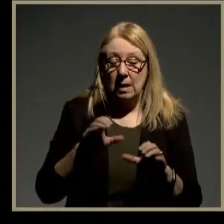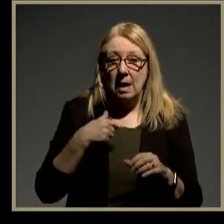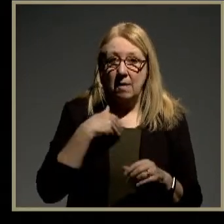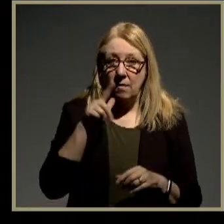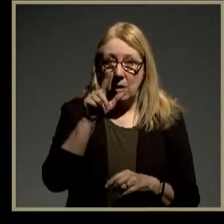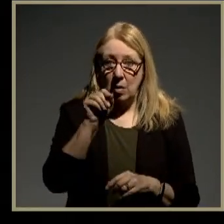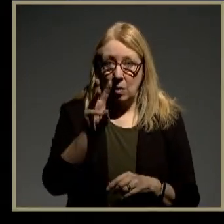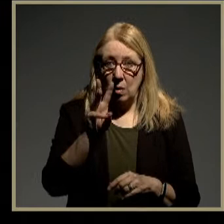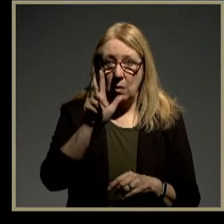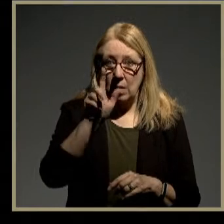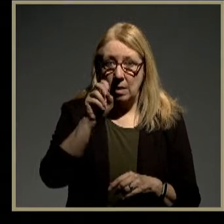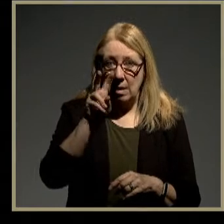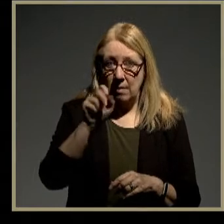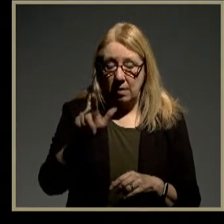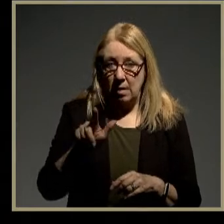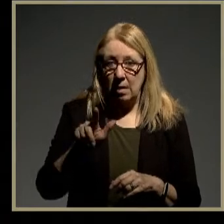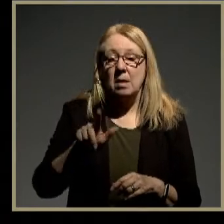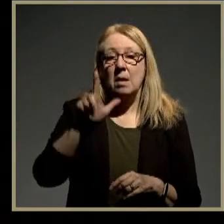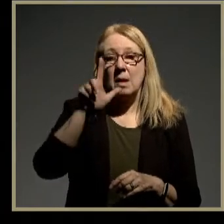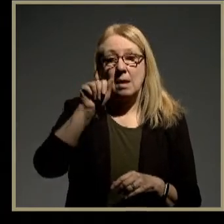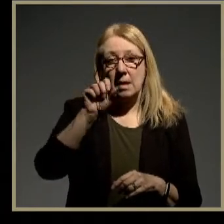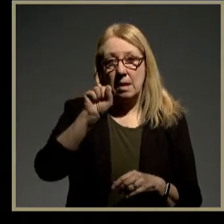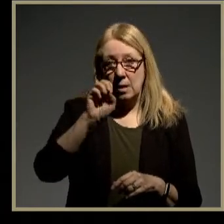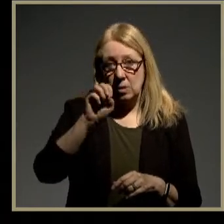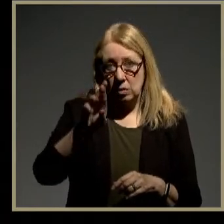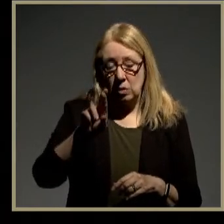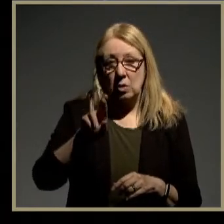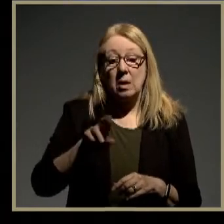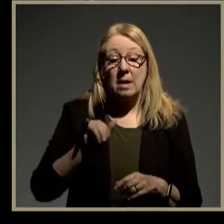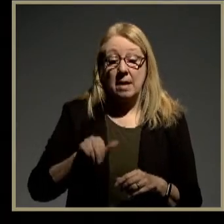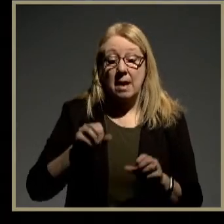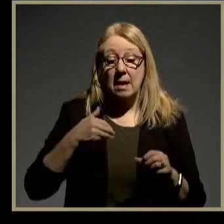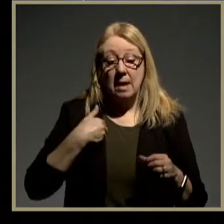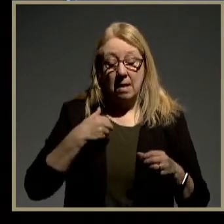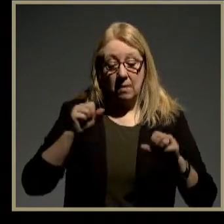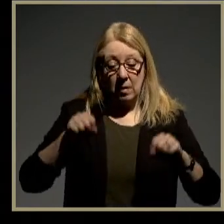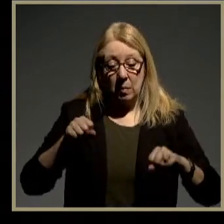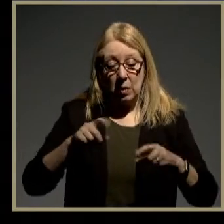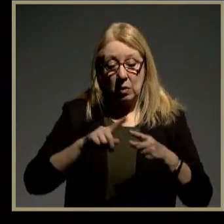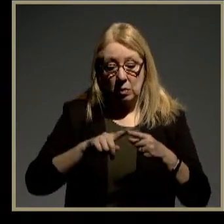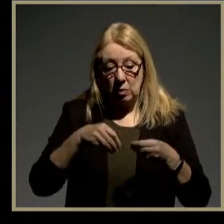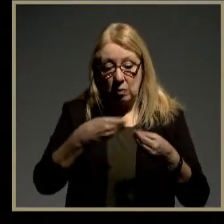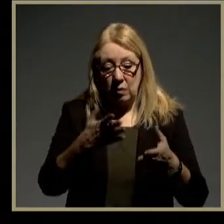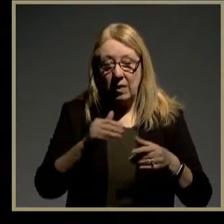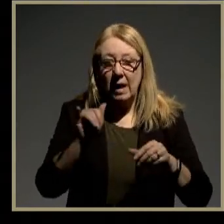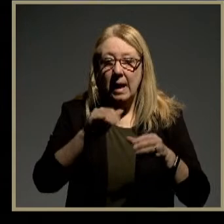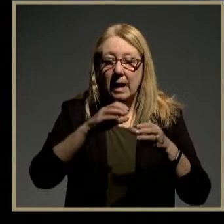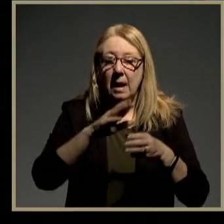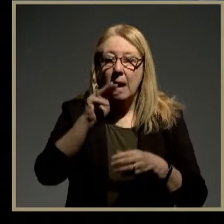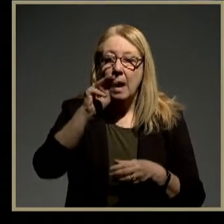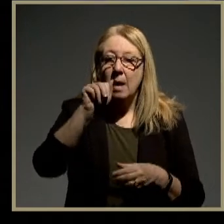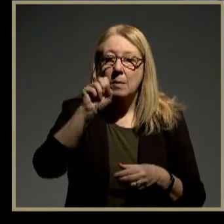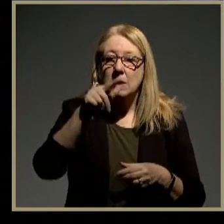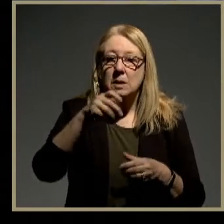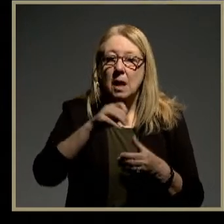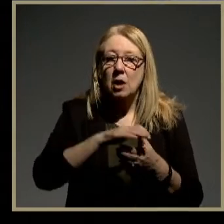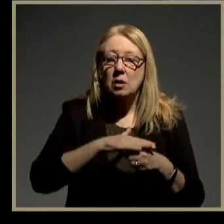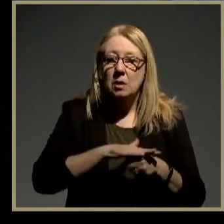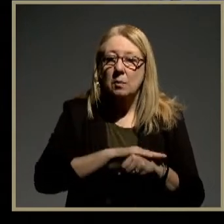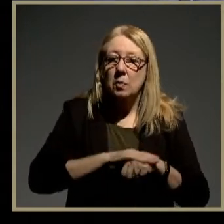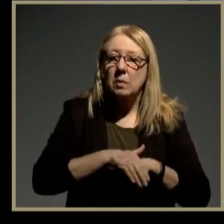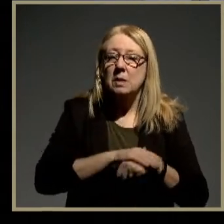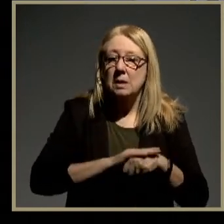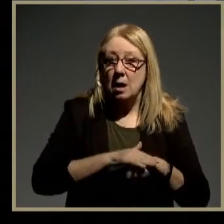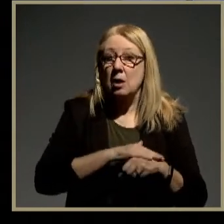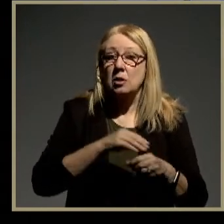the low-level laser, and it has the ability to provide a massaging effect as well, which is